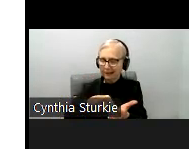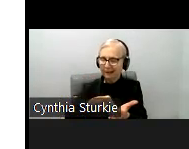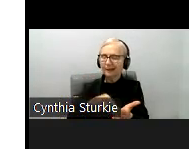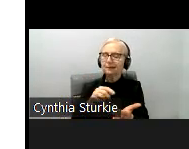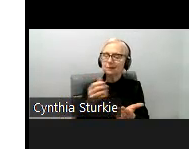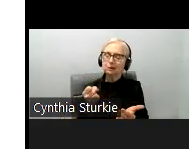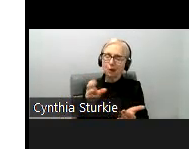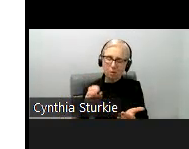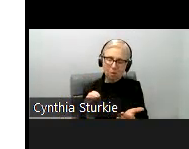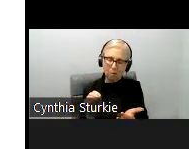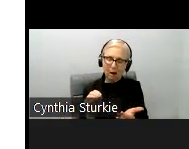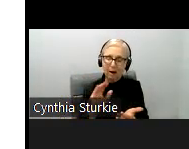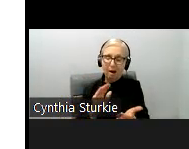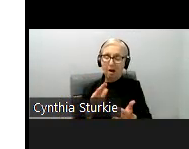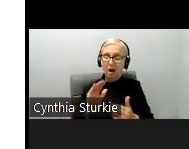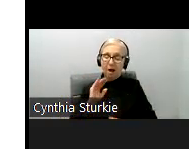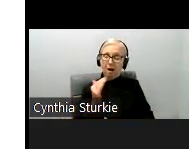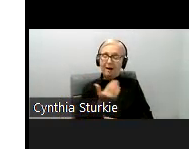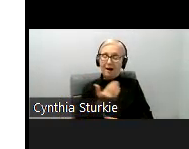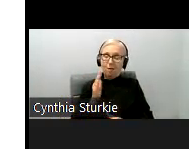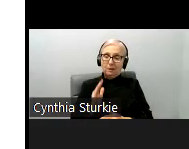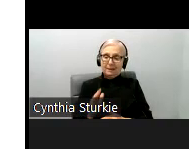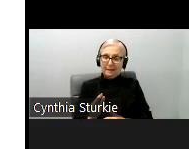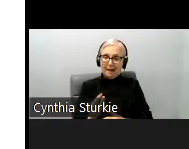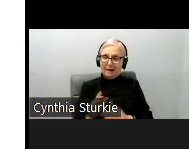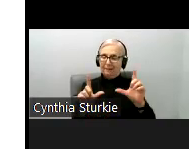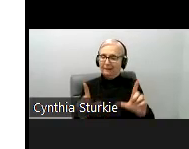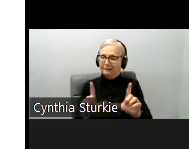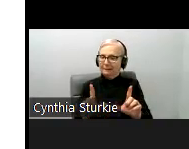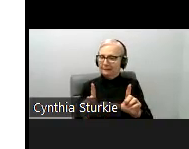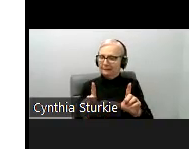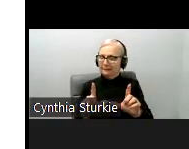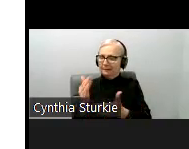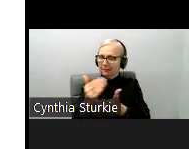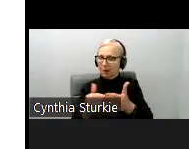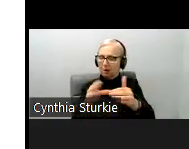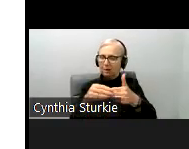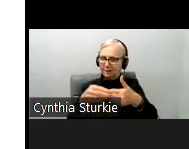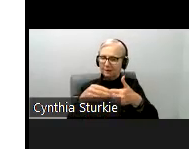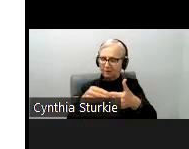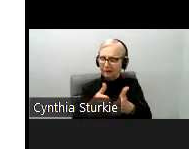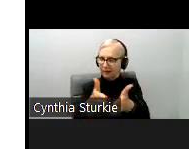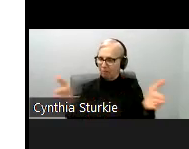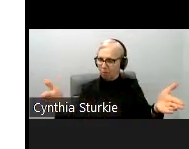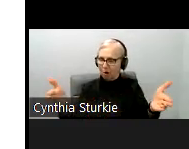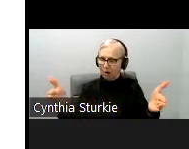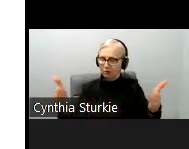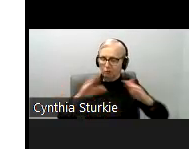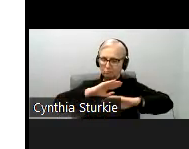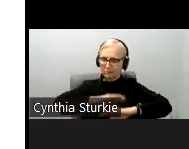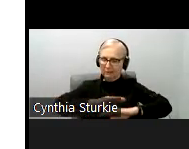bill, but on our end wanted to make sure that this licensing piece is flexible and broad to meet the needs